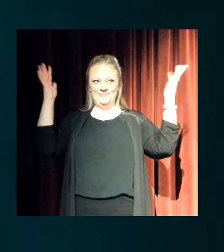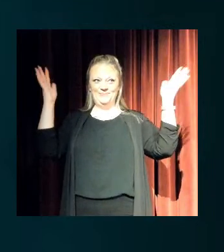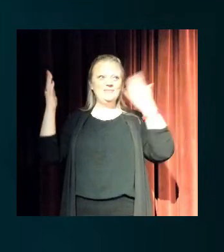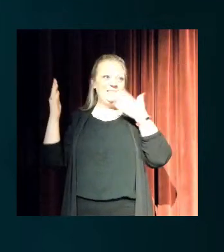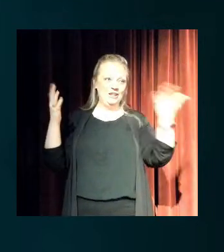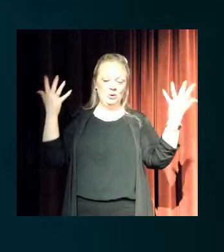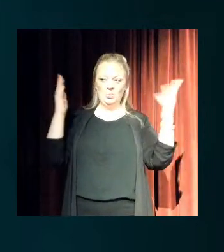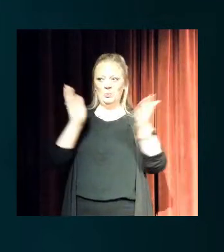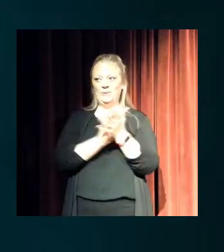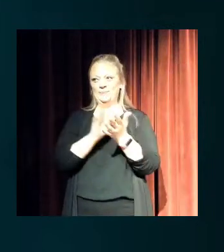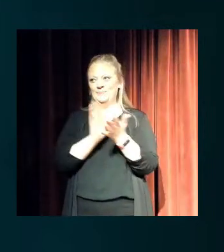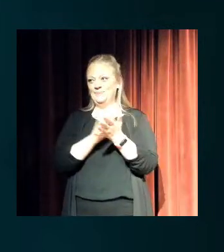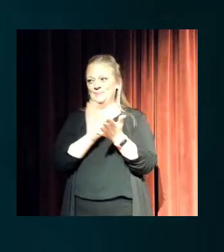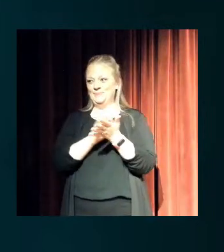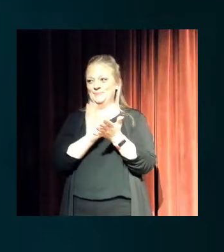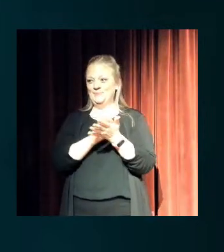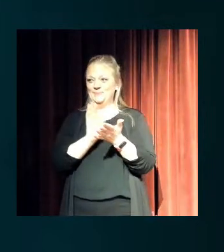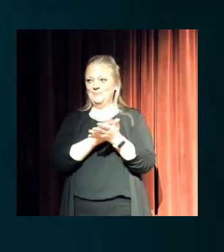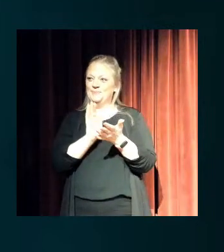Thank you.